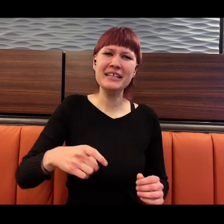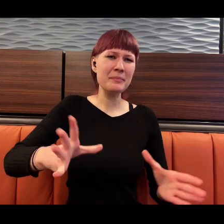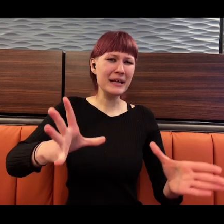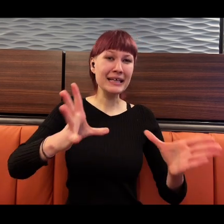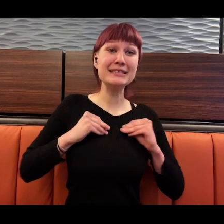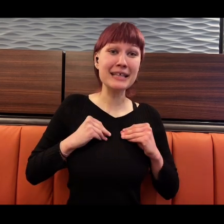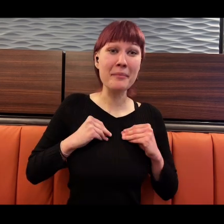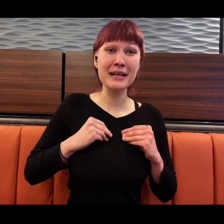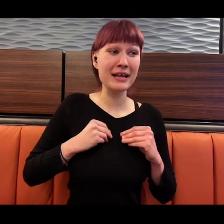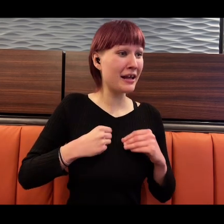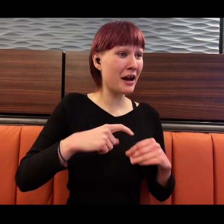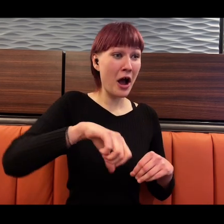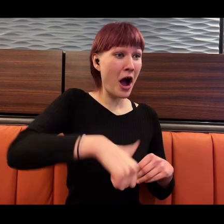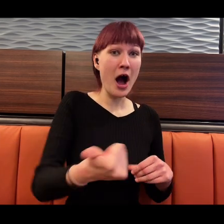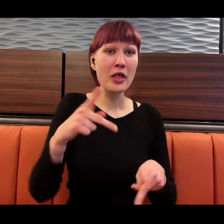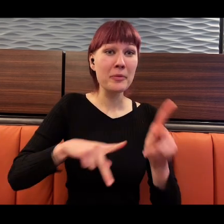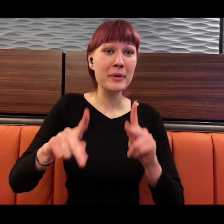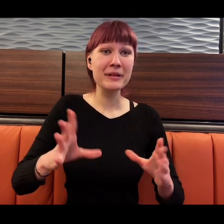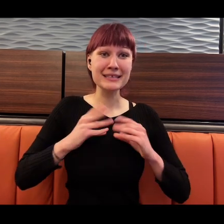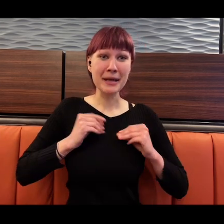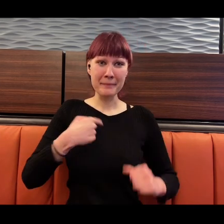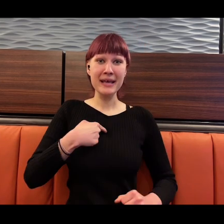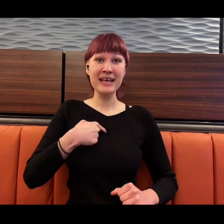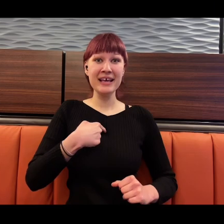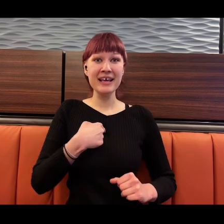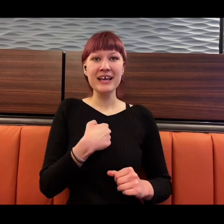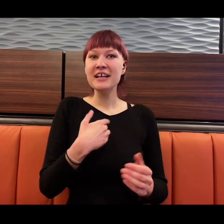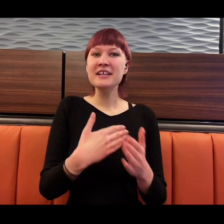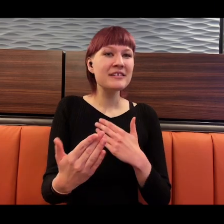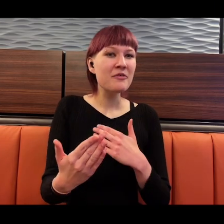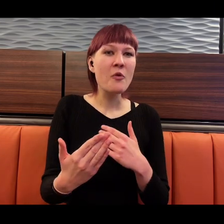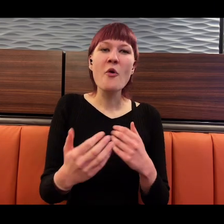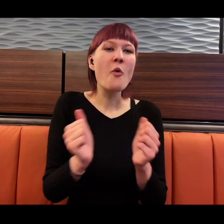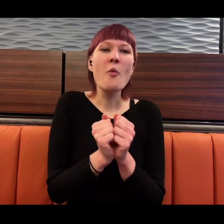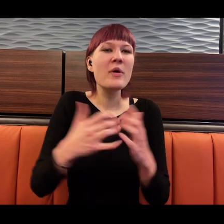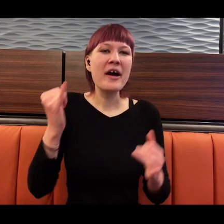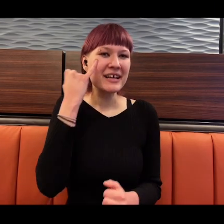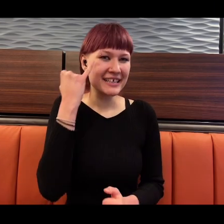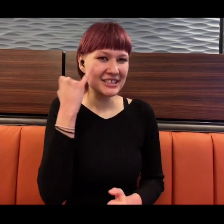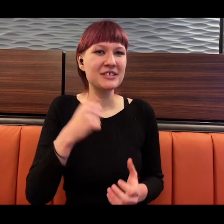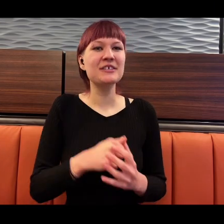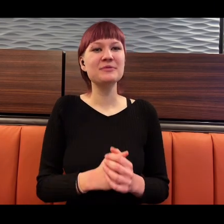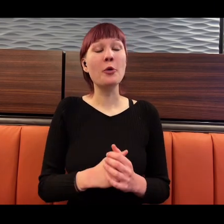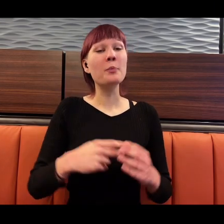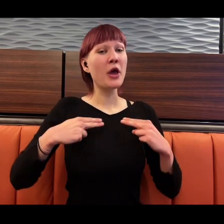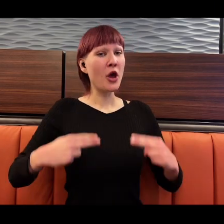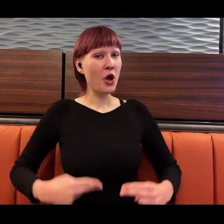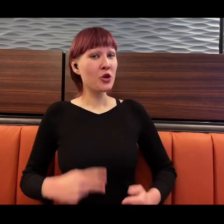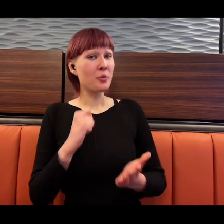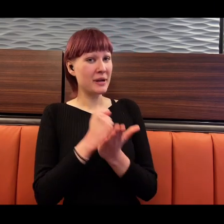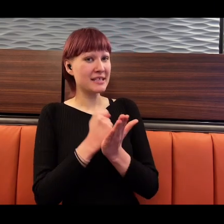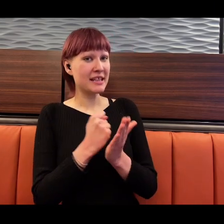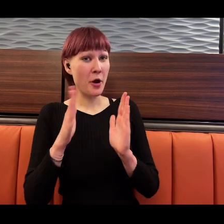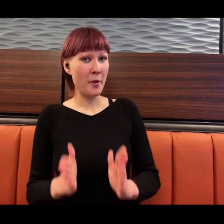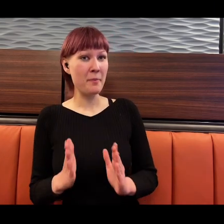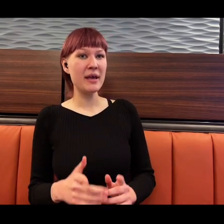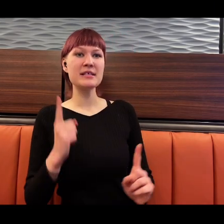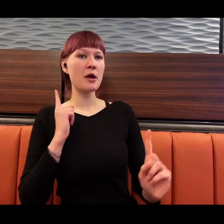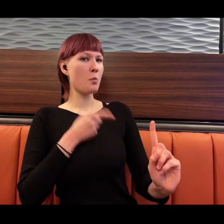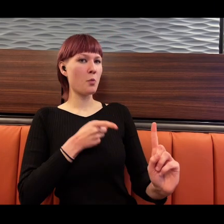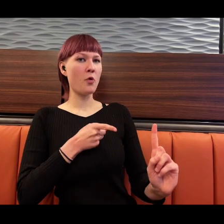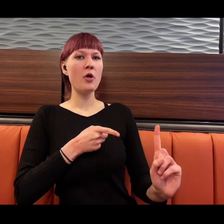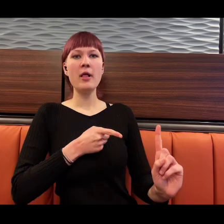therapists try really hard to get people to understand that they are valuable and that the therapist accepts